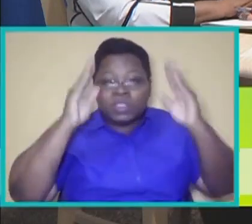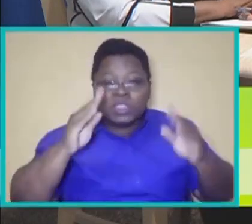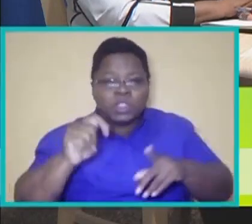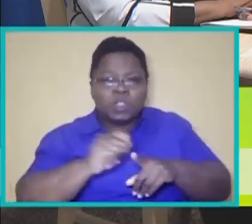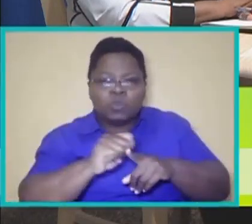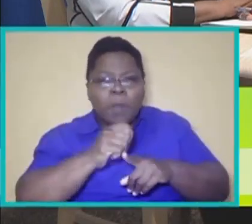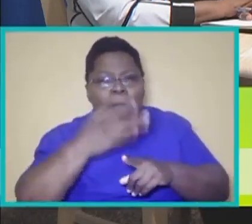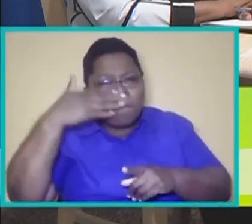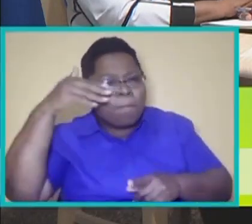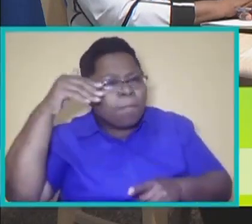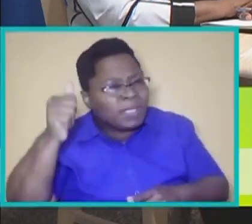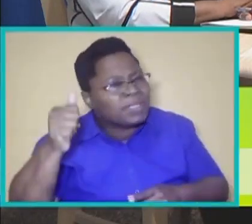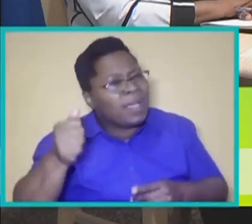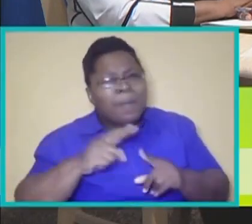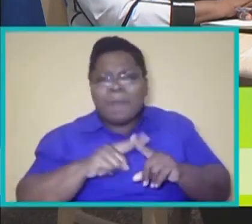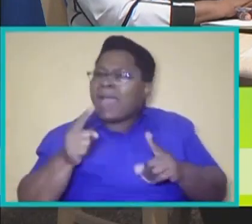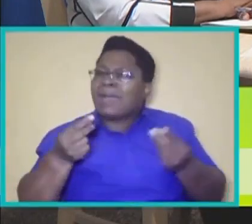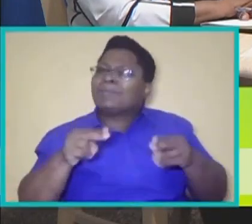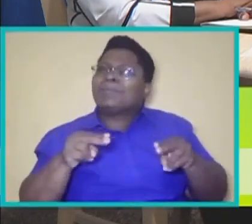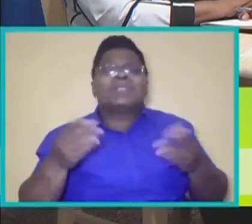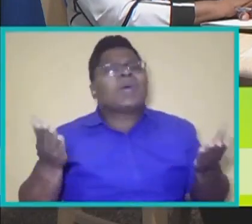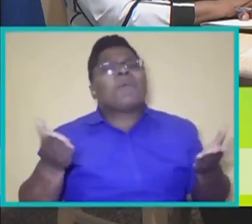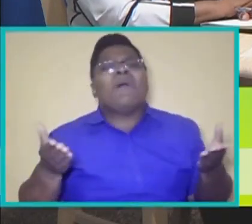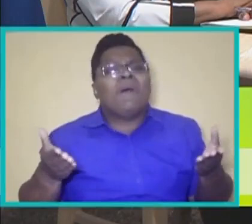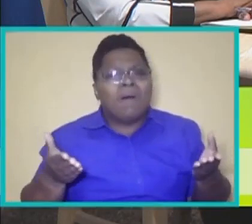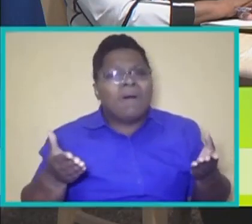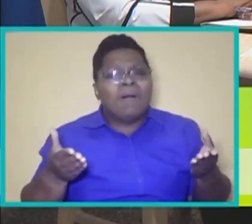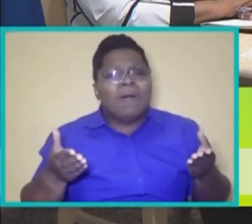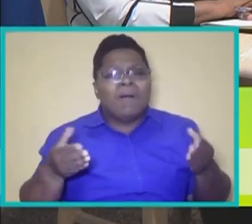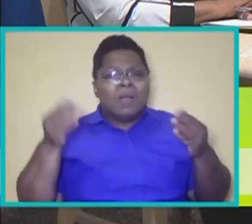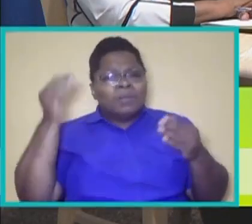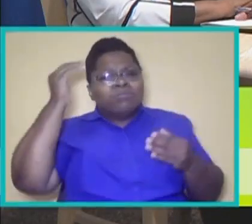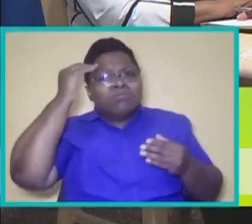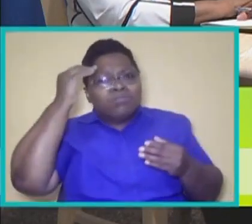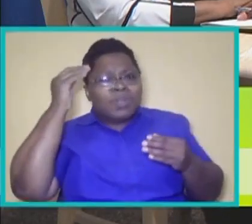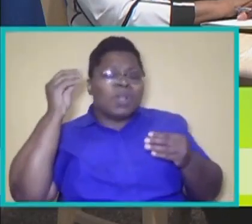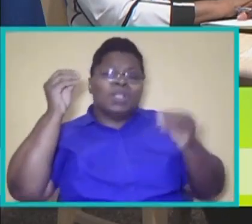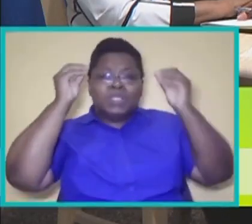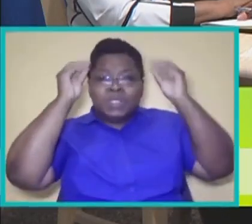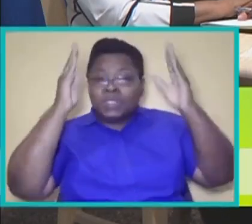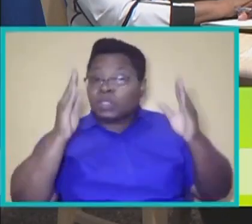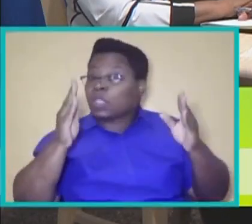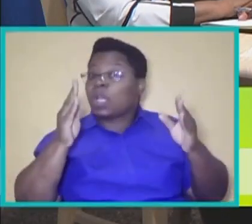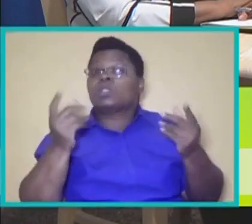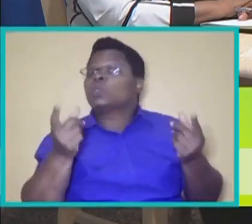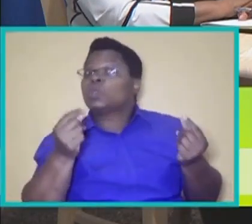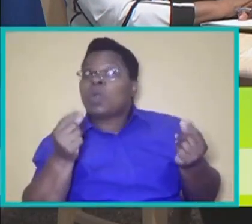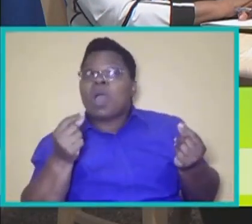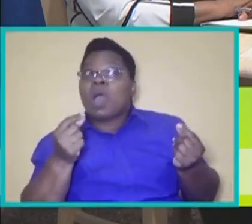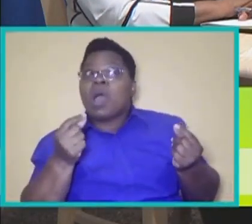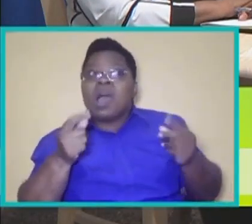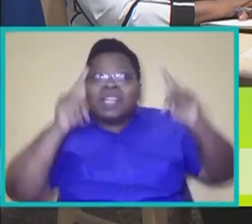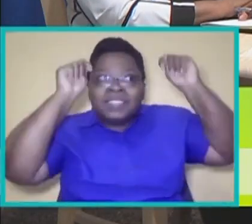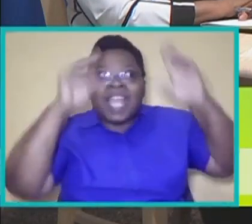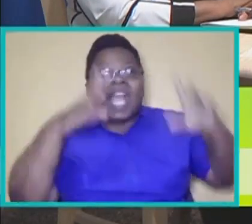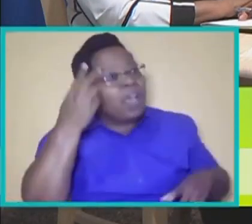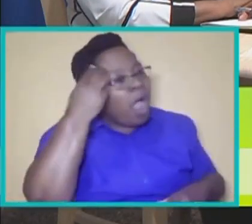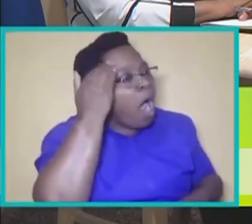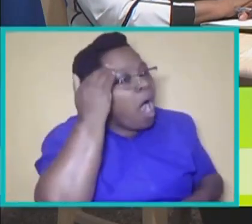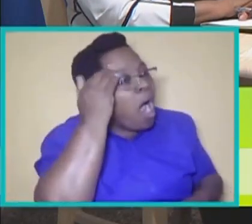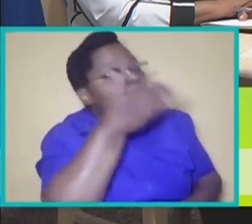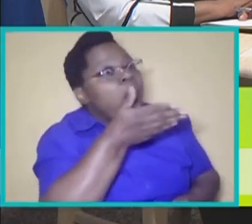teachers teach what is examined. So we have to find ways if we actually